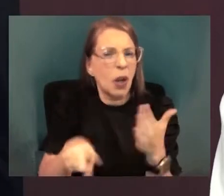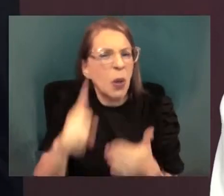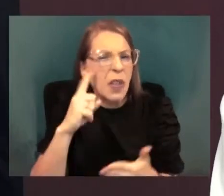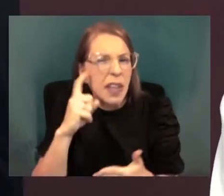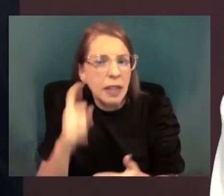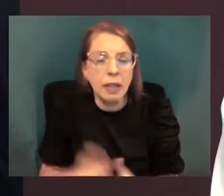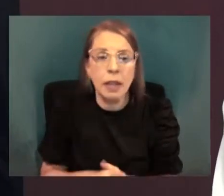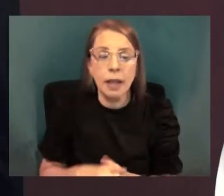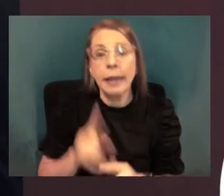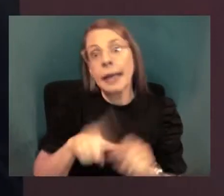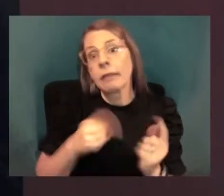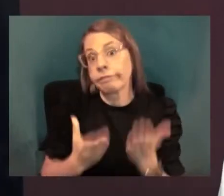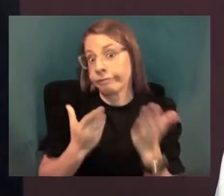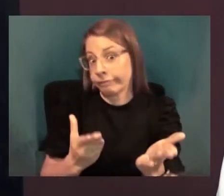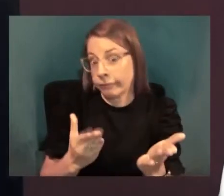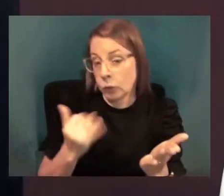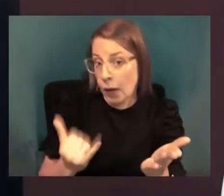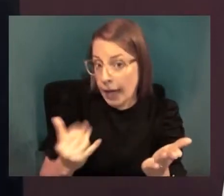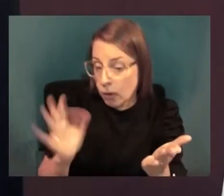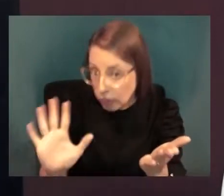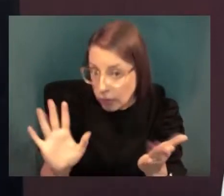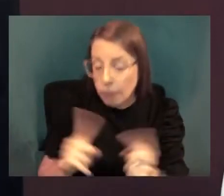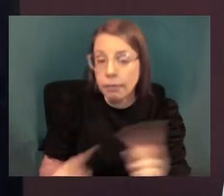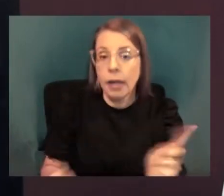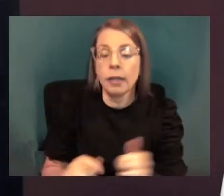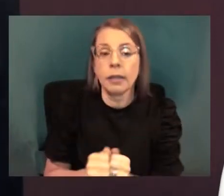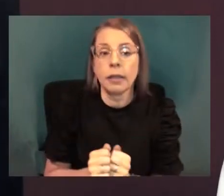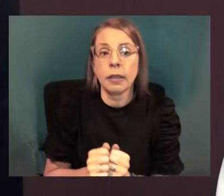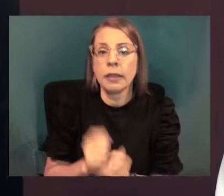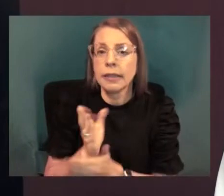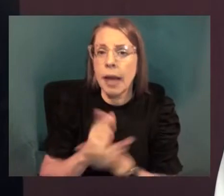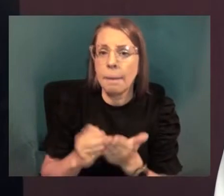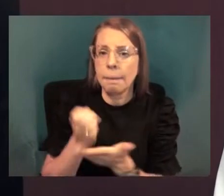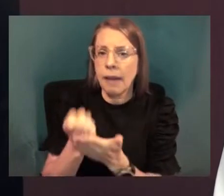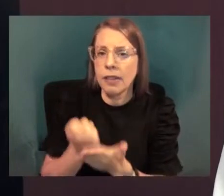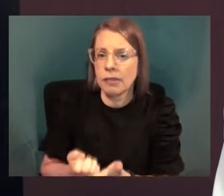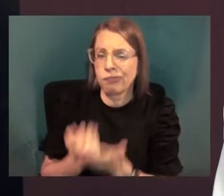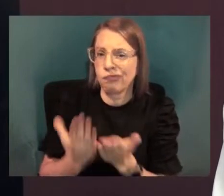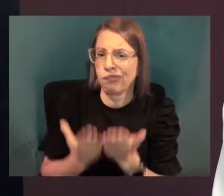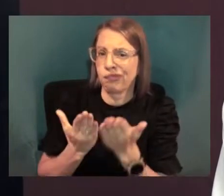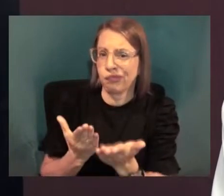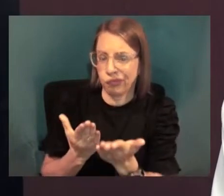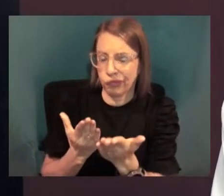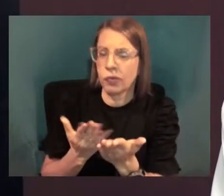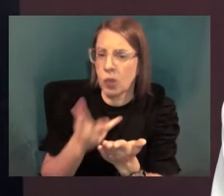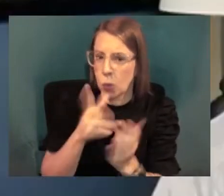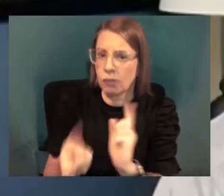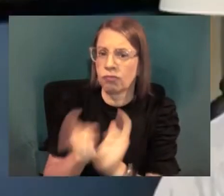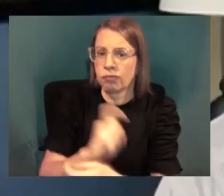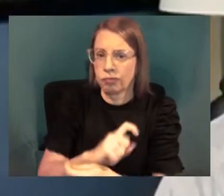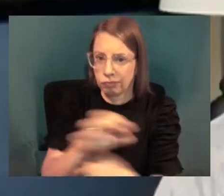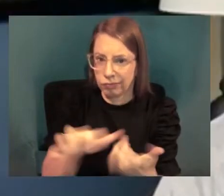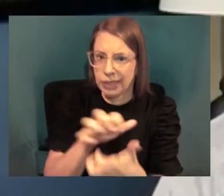that recommendation officially, but there's some emerging evidence that suggests that it's probably going to be okay to mix.